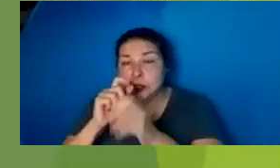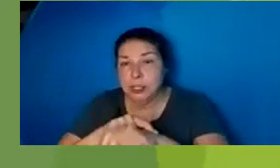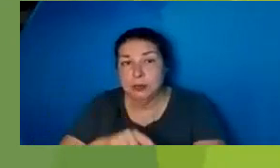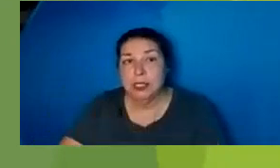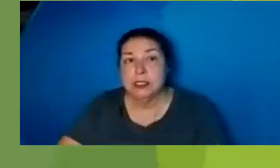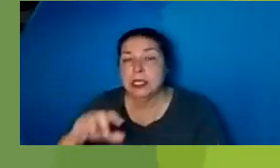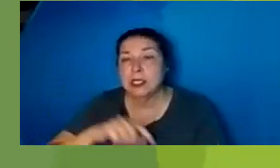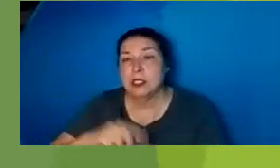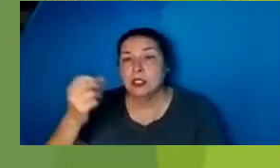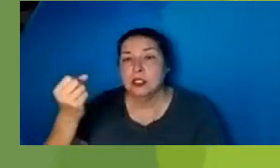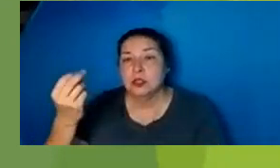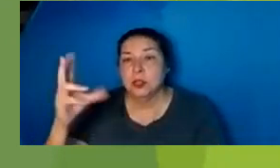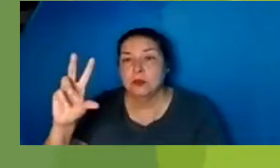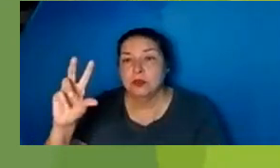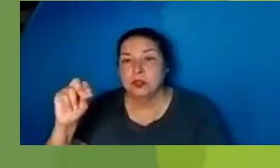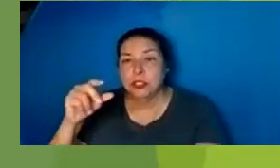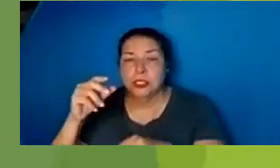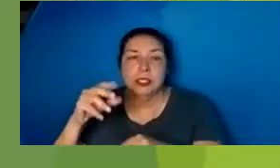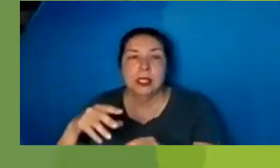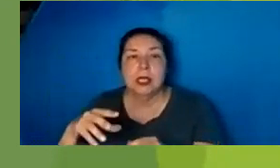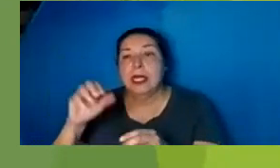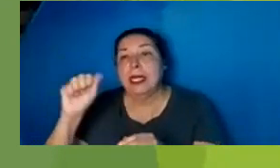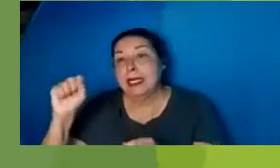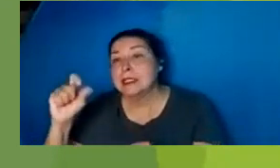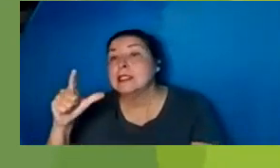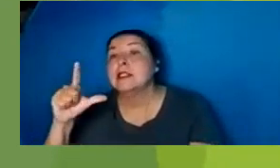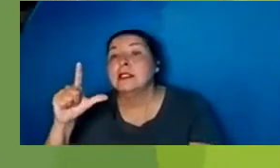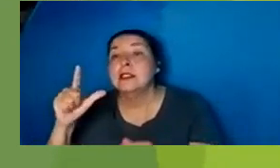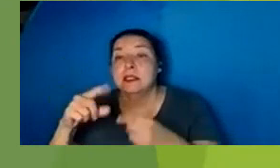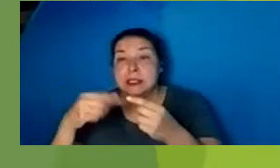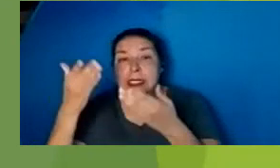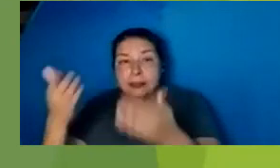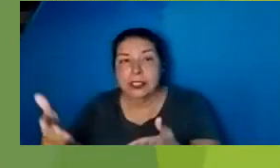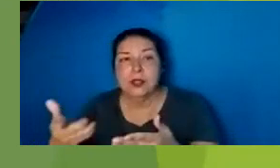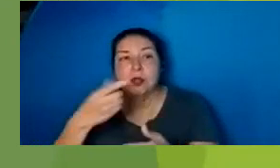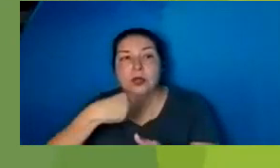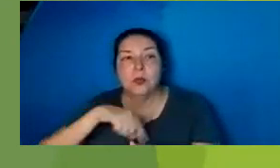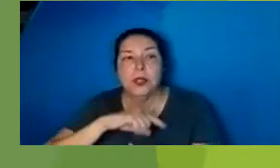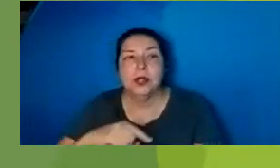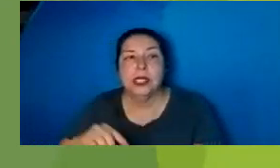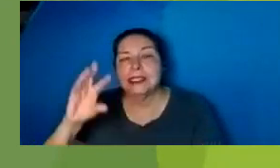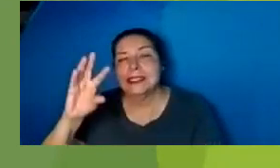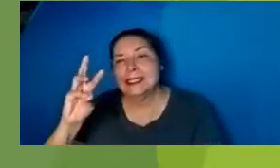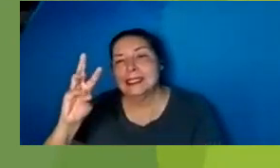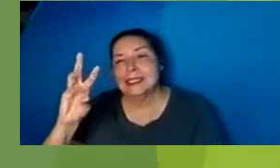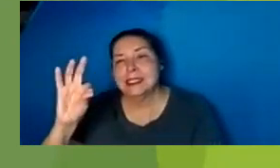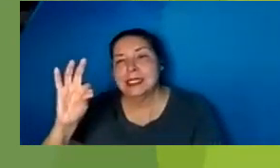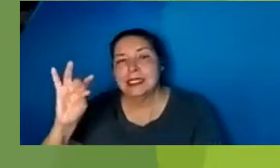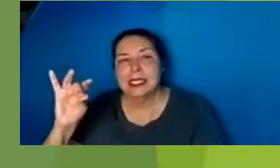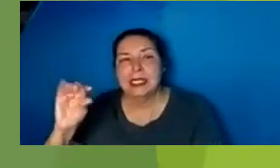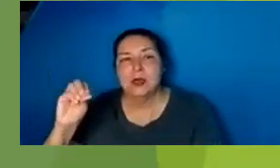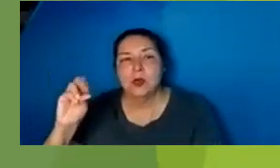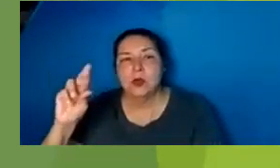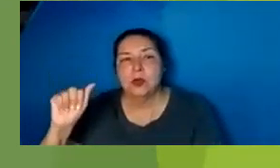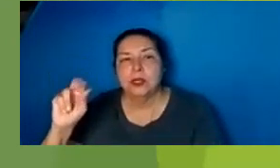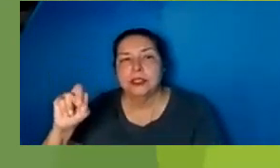Our Bible study is at 145 to 245. And we're located at 6698 Orange Avenue in Long Beach.